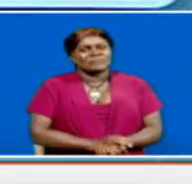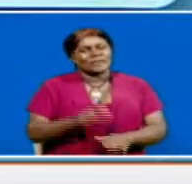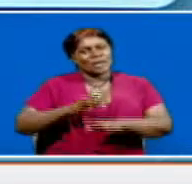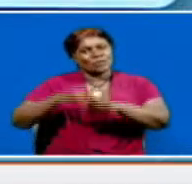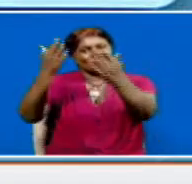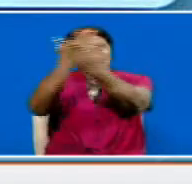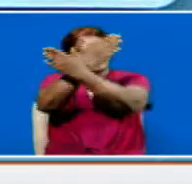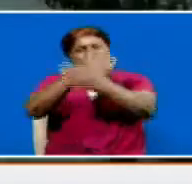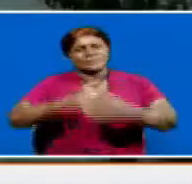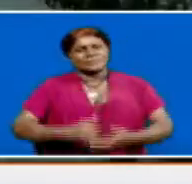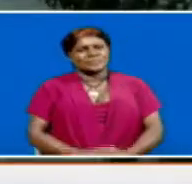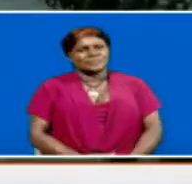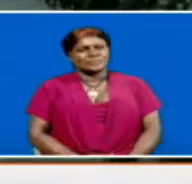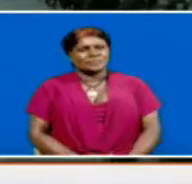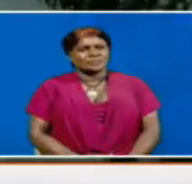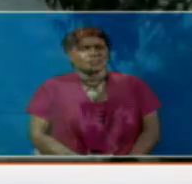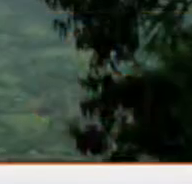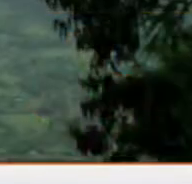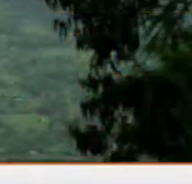night.